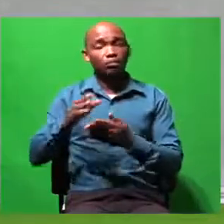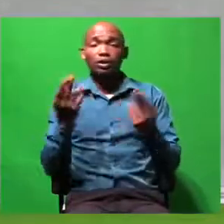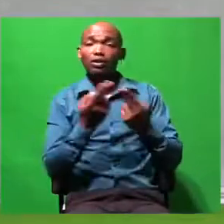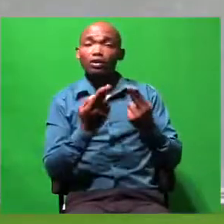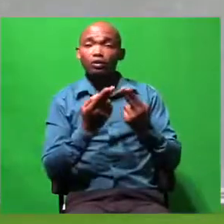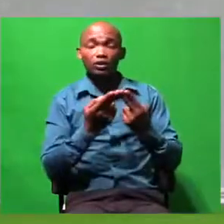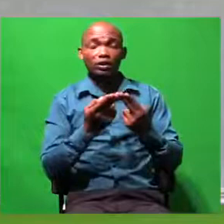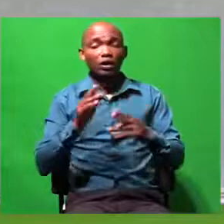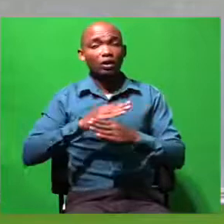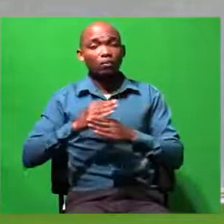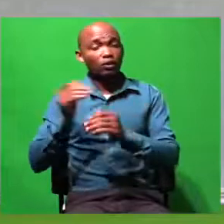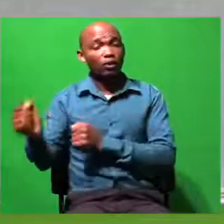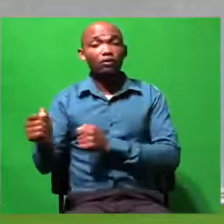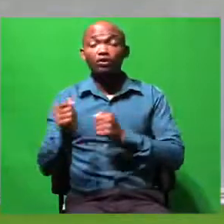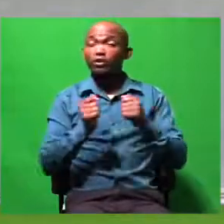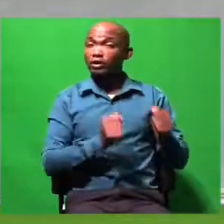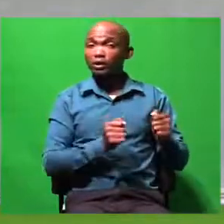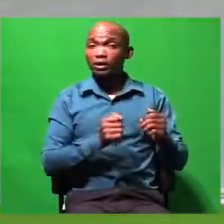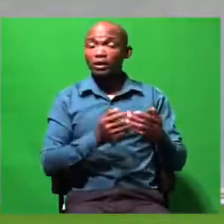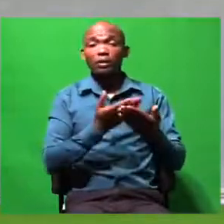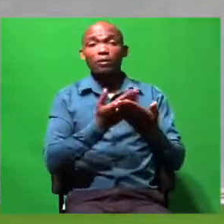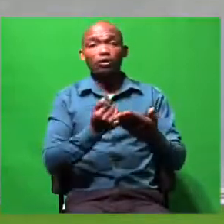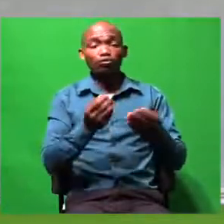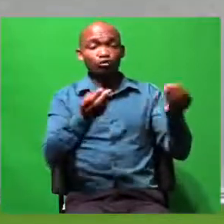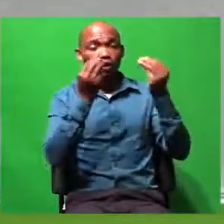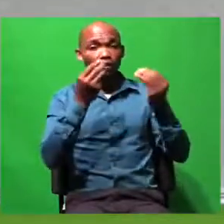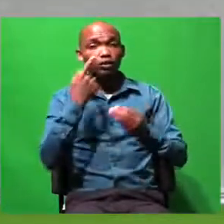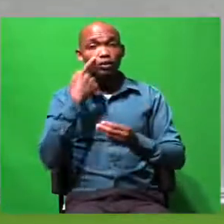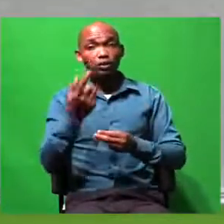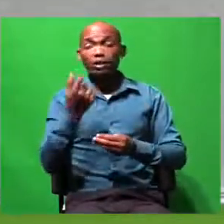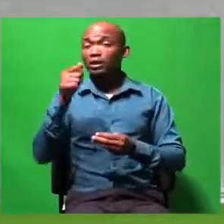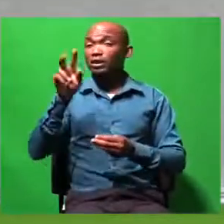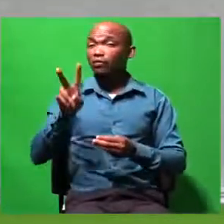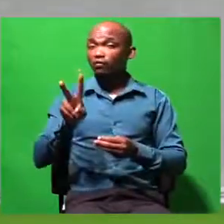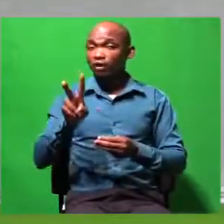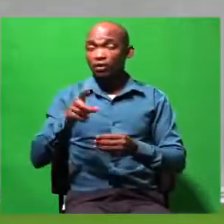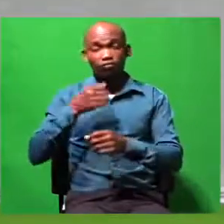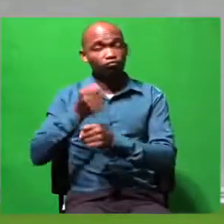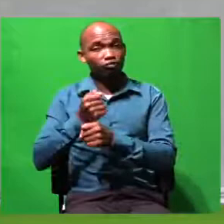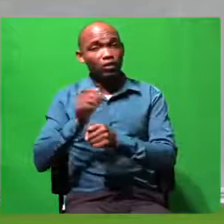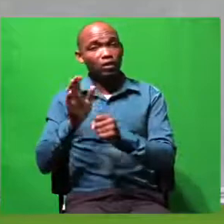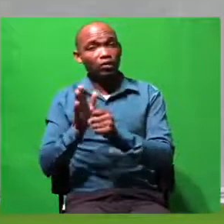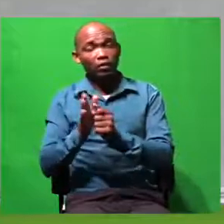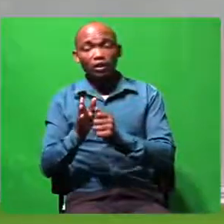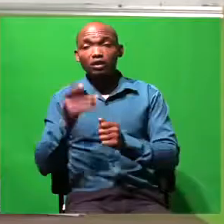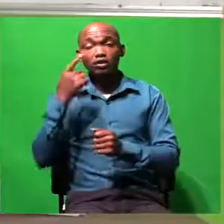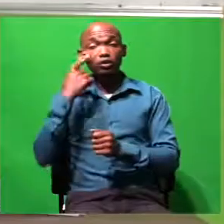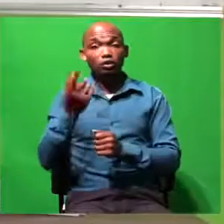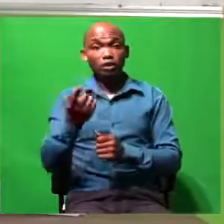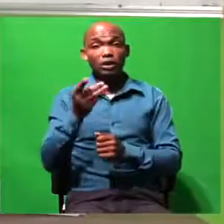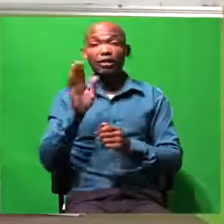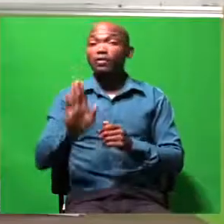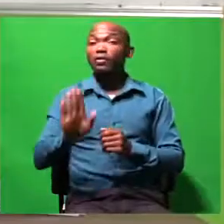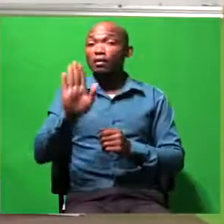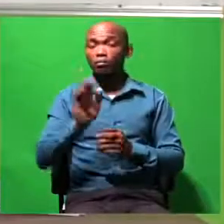can explain also even refugees because you are learning, you are watching television or doing anything, so you see